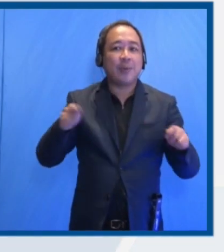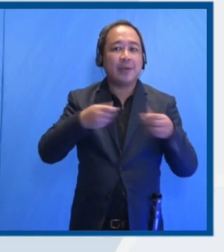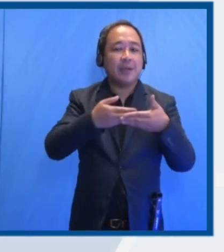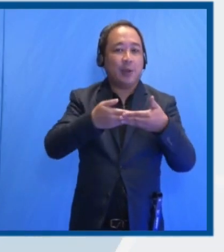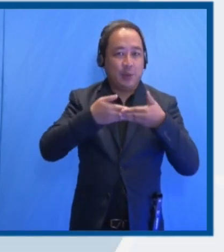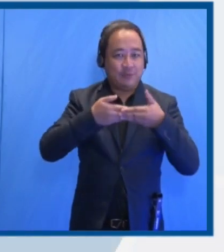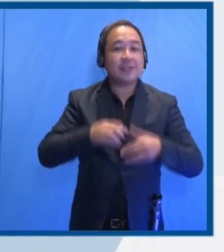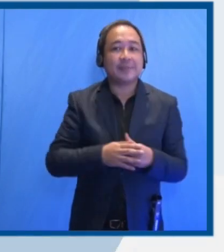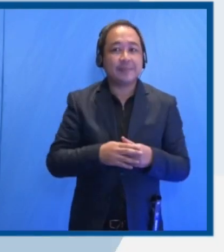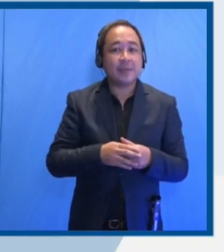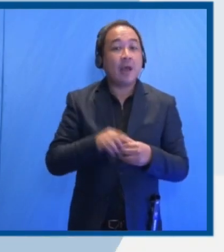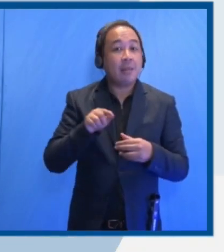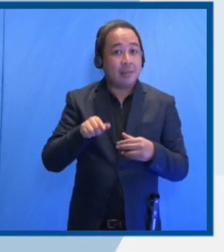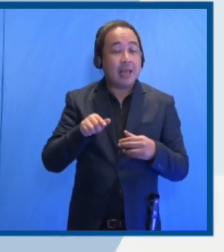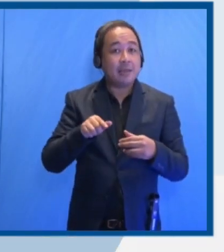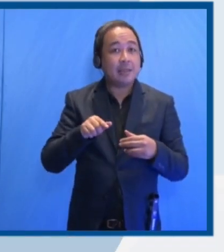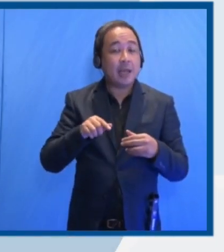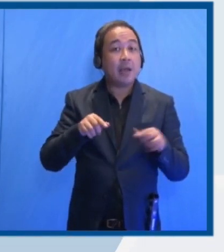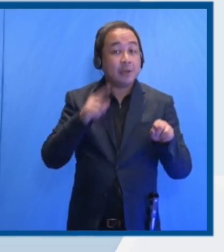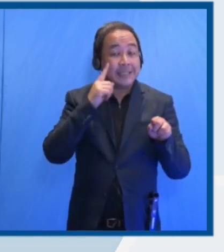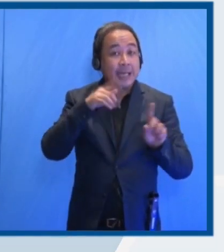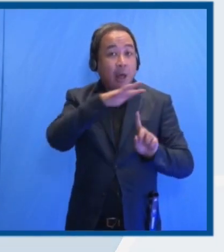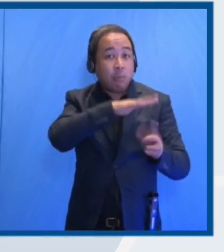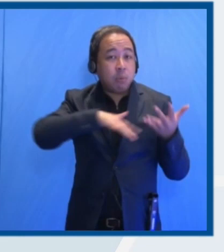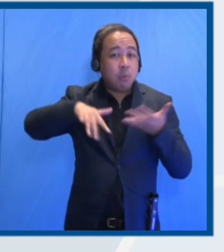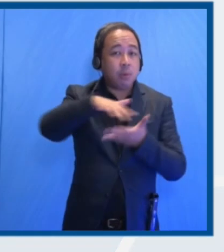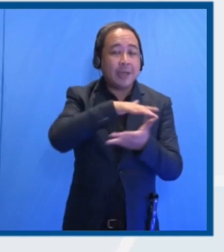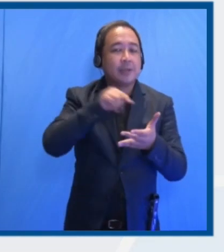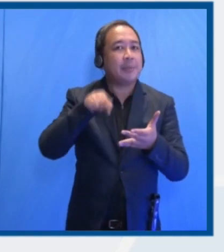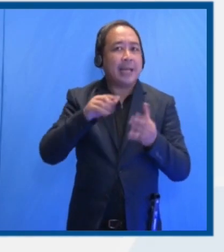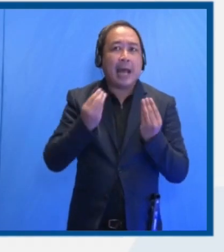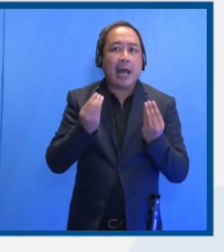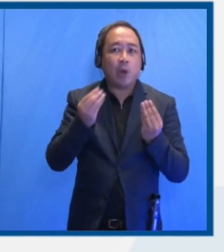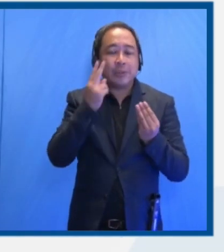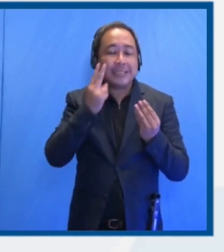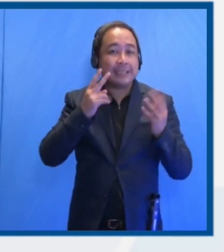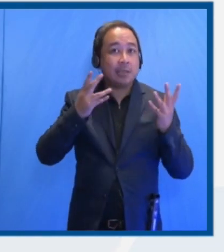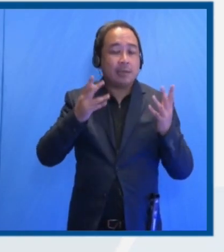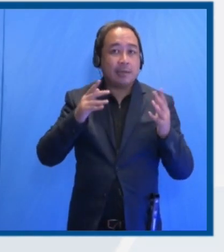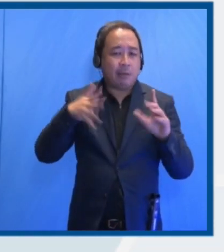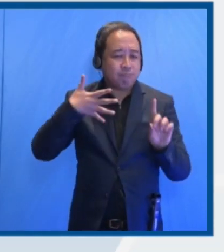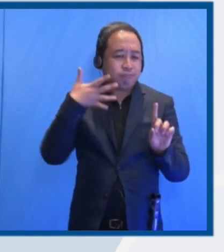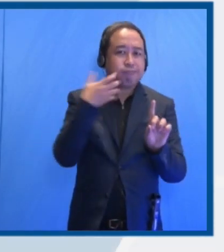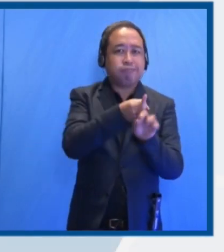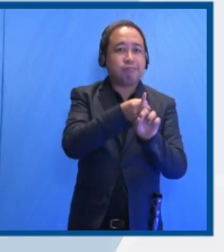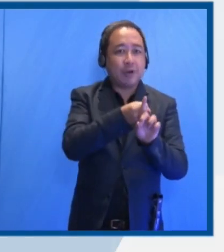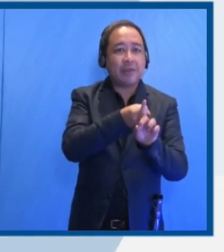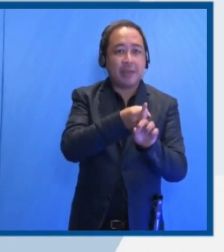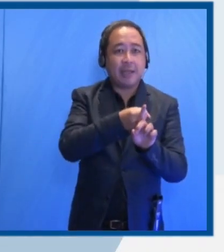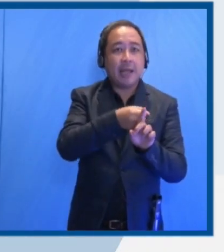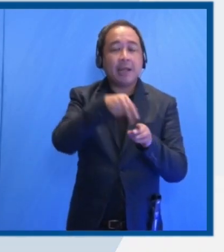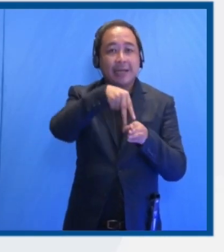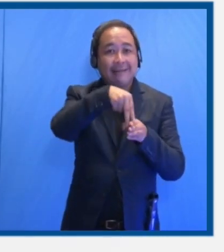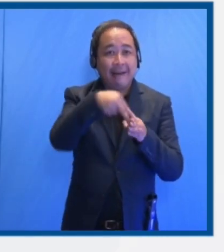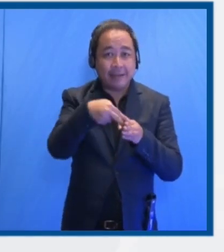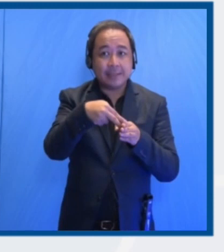powerful tool in the fight against interconnected threats to ecosystem health, human well-being, as well